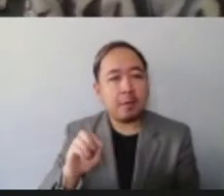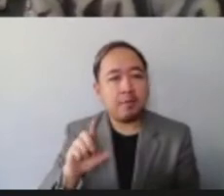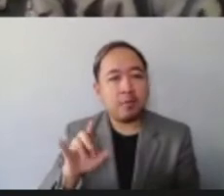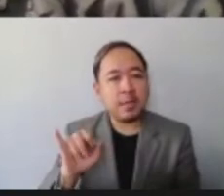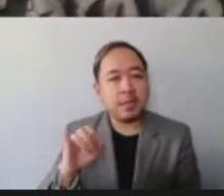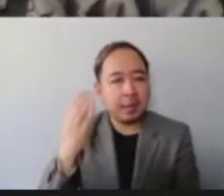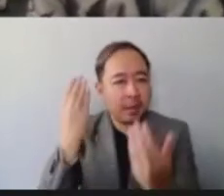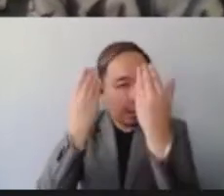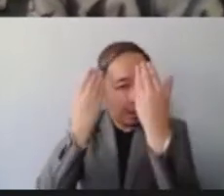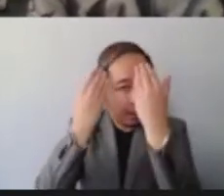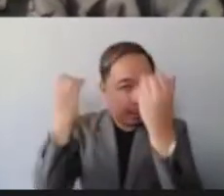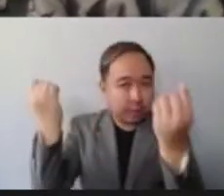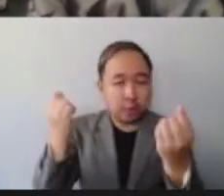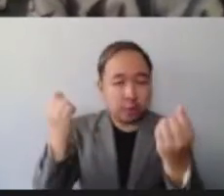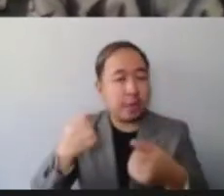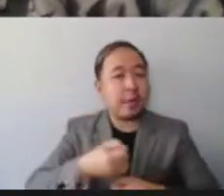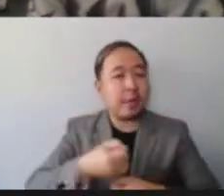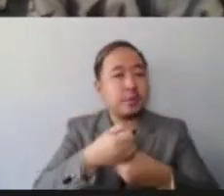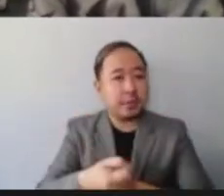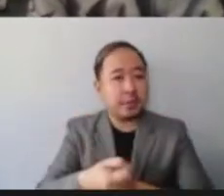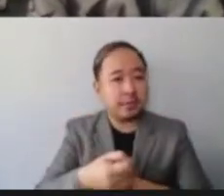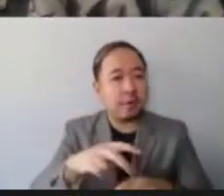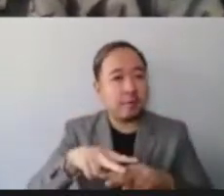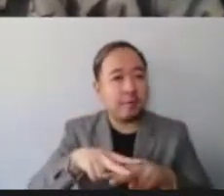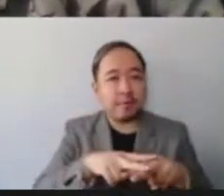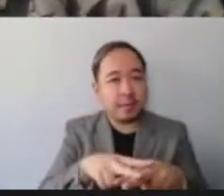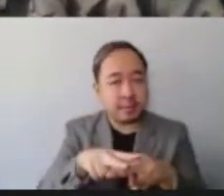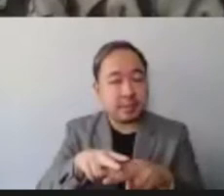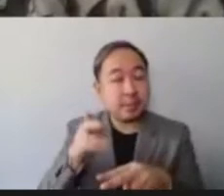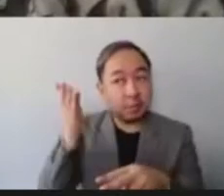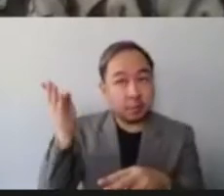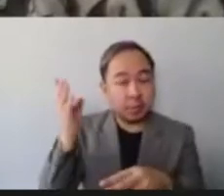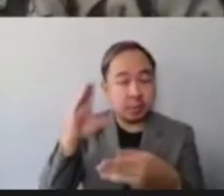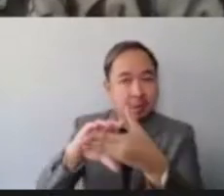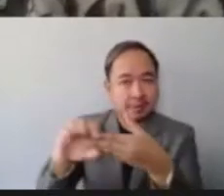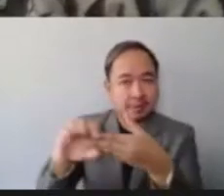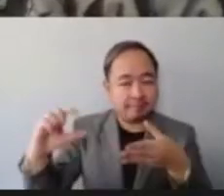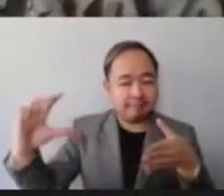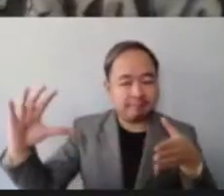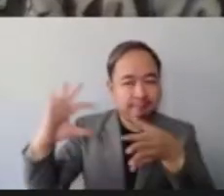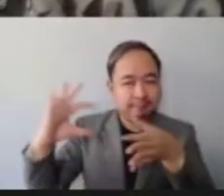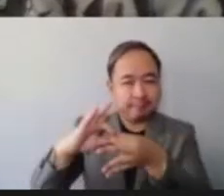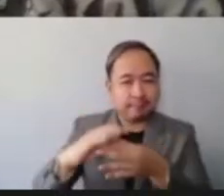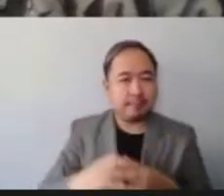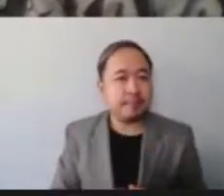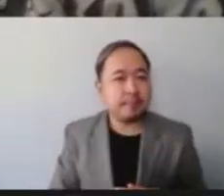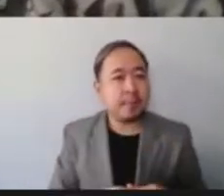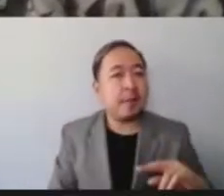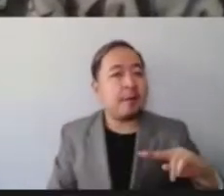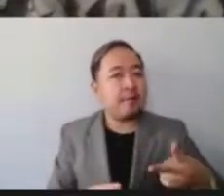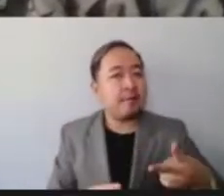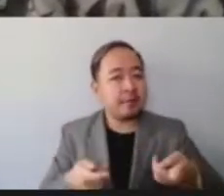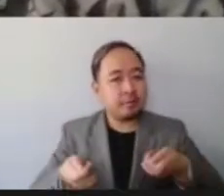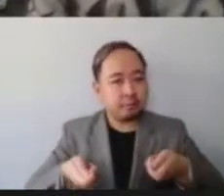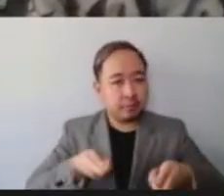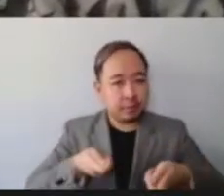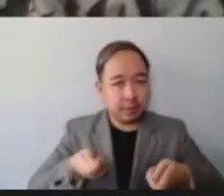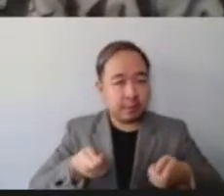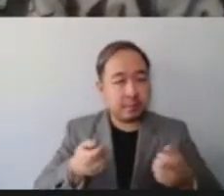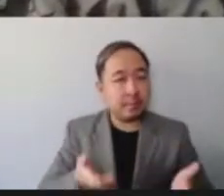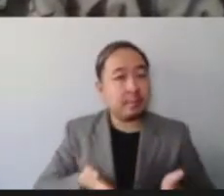Embassy of the Republic of Fiji as chair and as Vice chairs